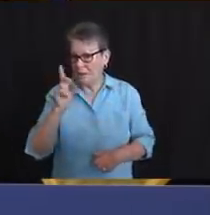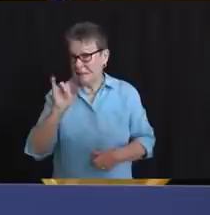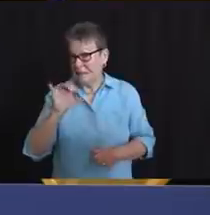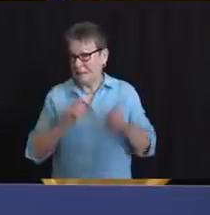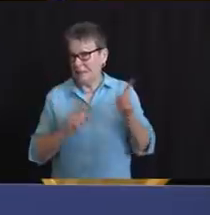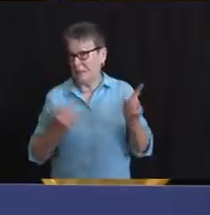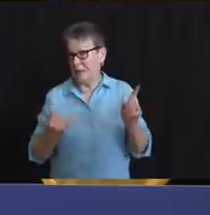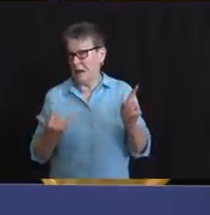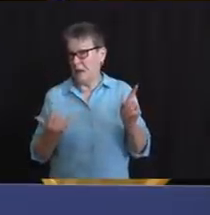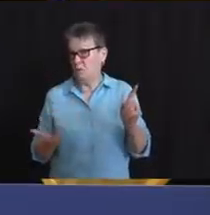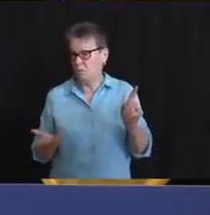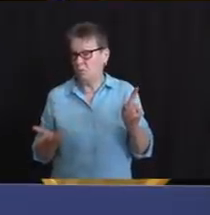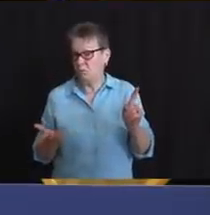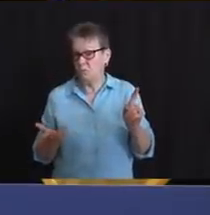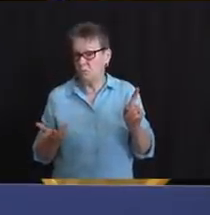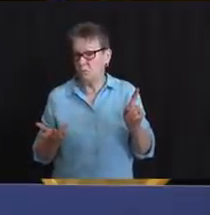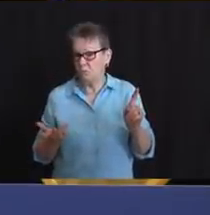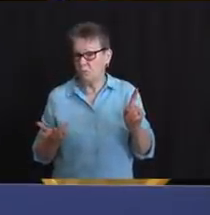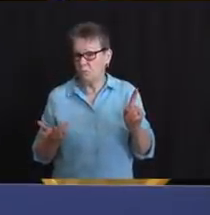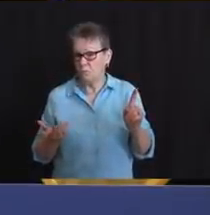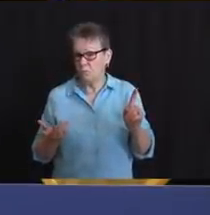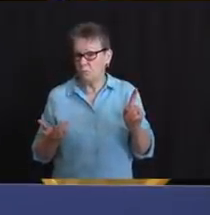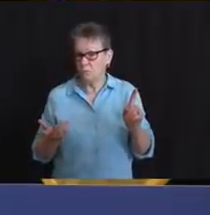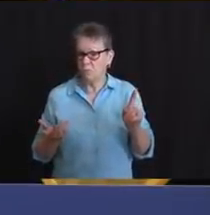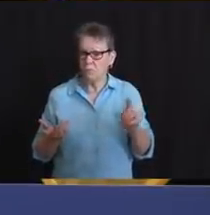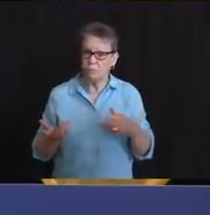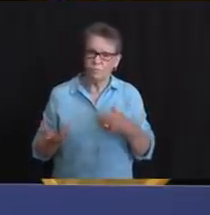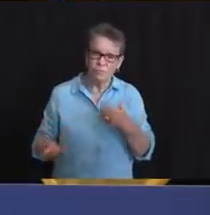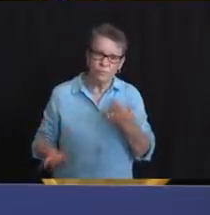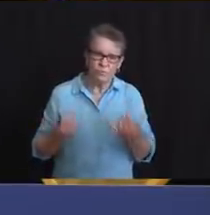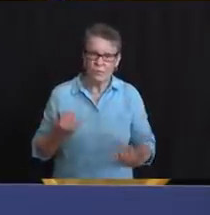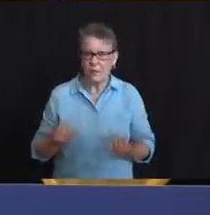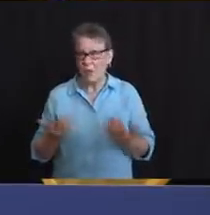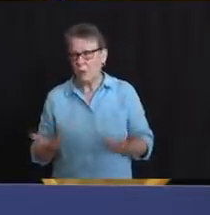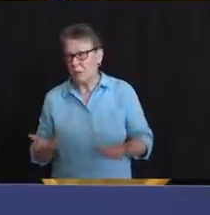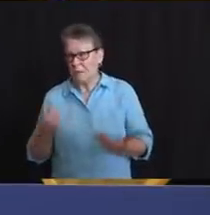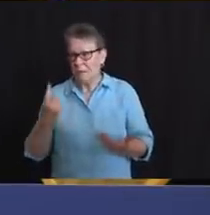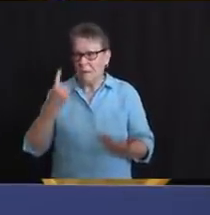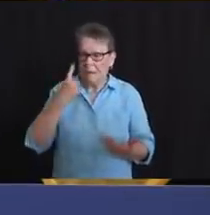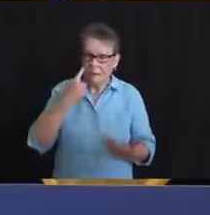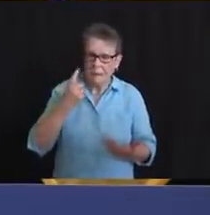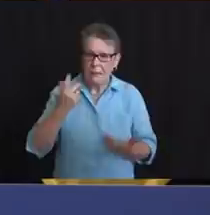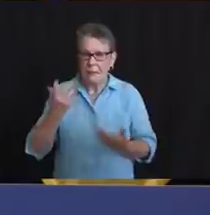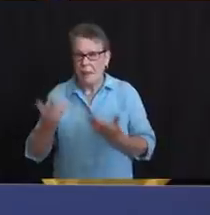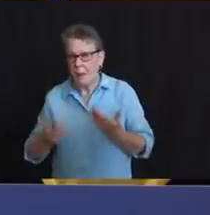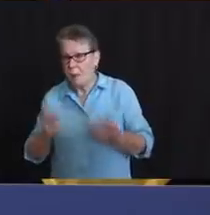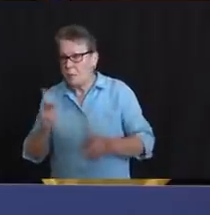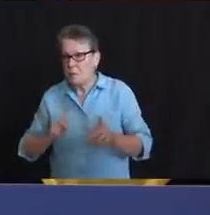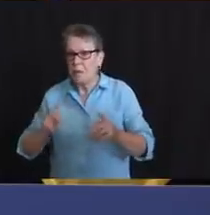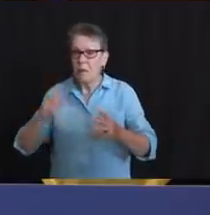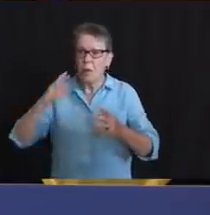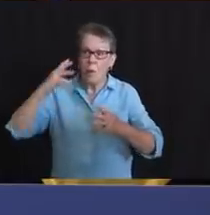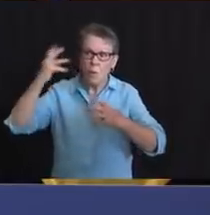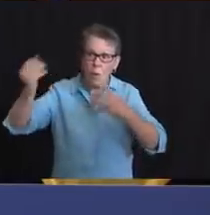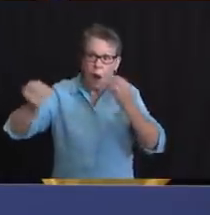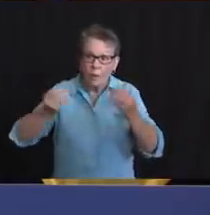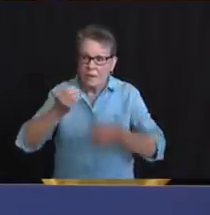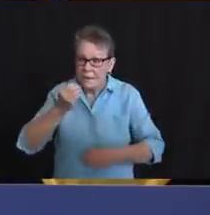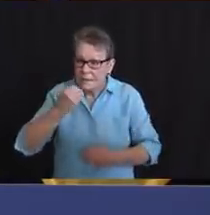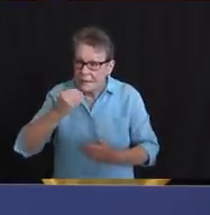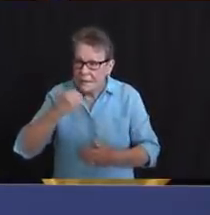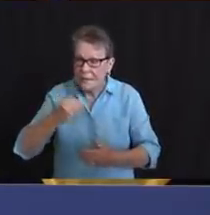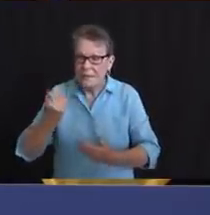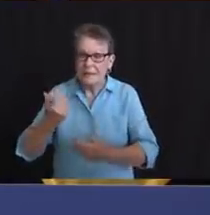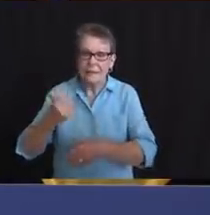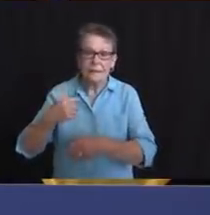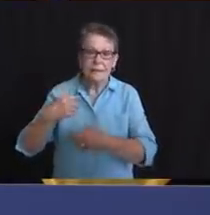You then have the reality where you run the risk that everybody who's going out to dinner who doesn't want to wear a mask, or shopping doesn't want to wear